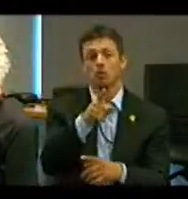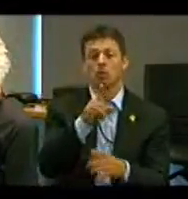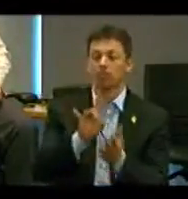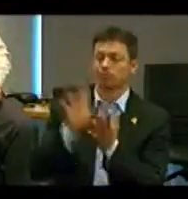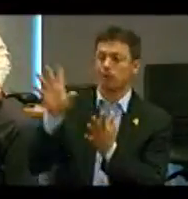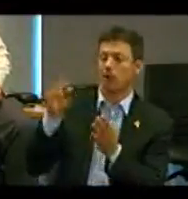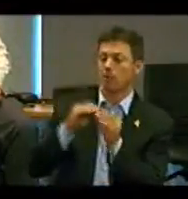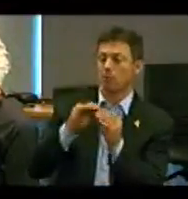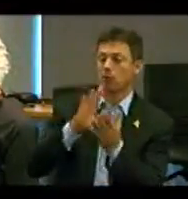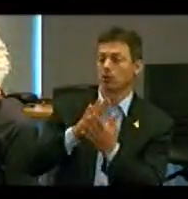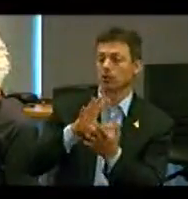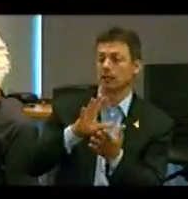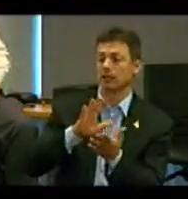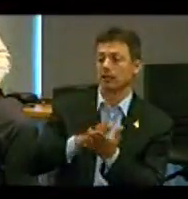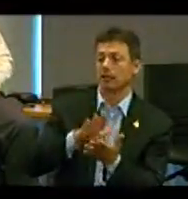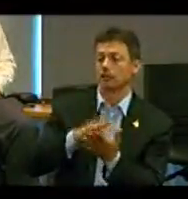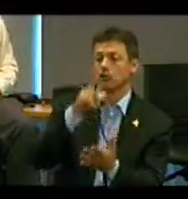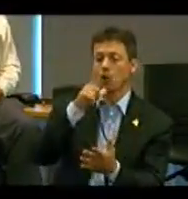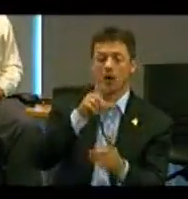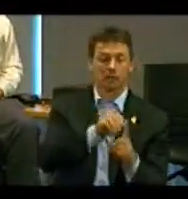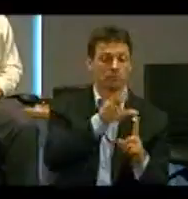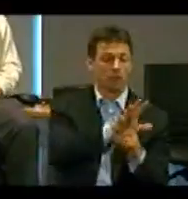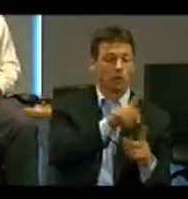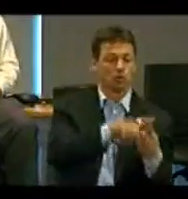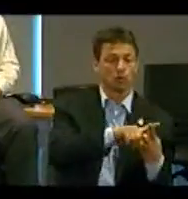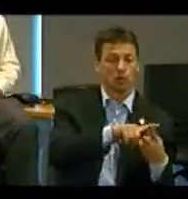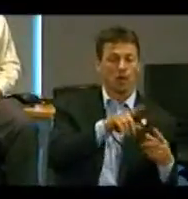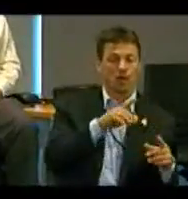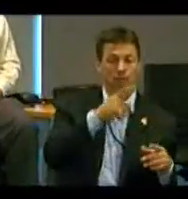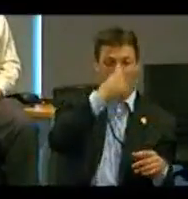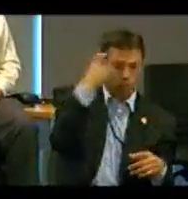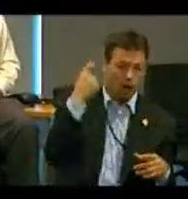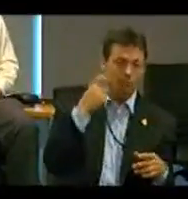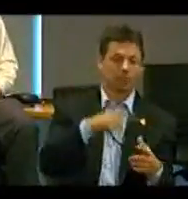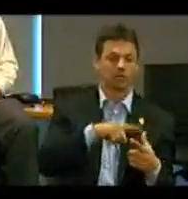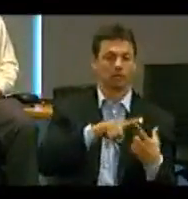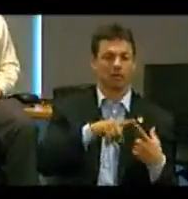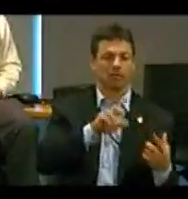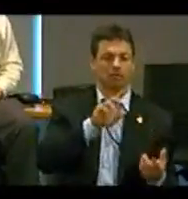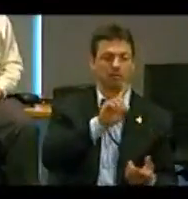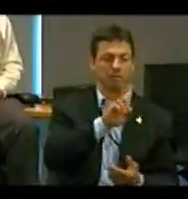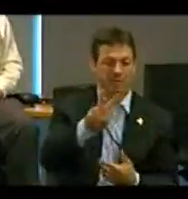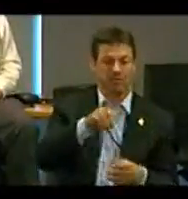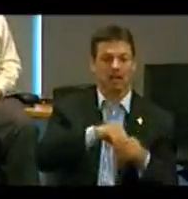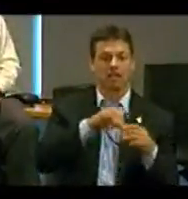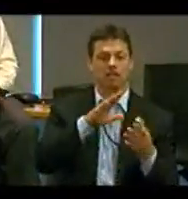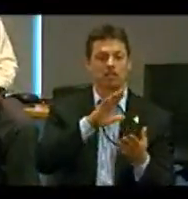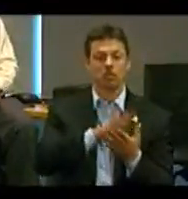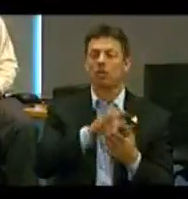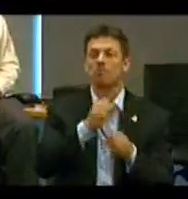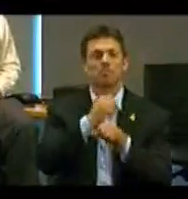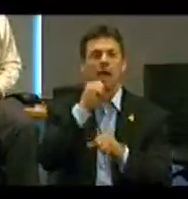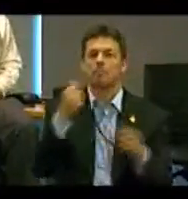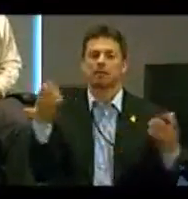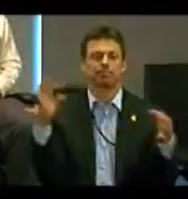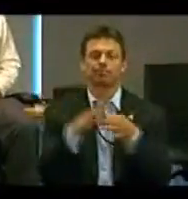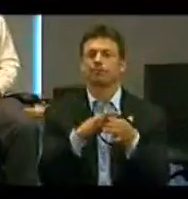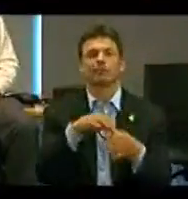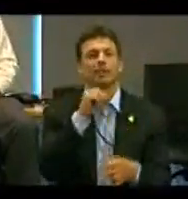kids who've been exposed to violence in their home or traumatized as a solution makes no sense whatsoever. I think